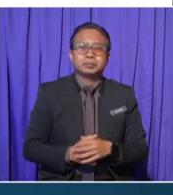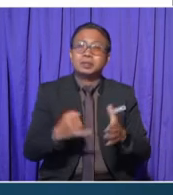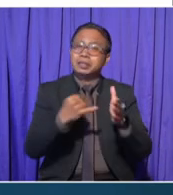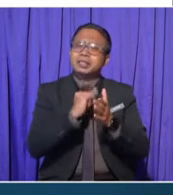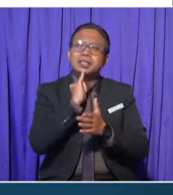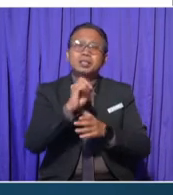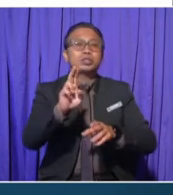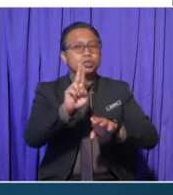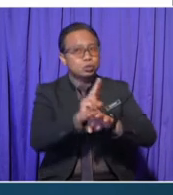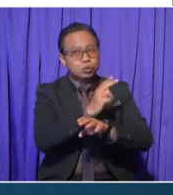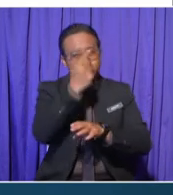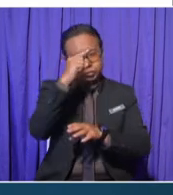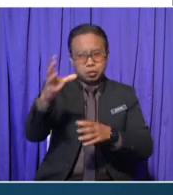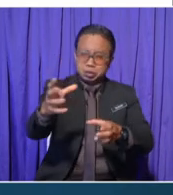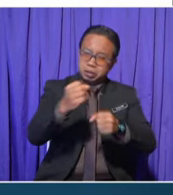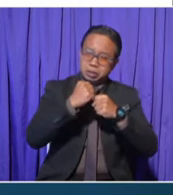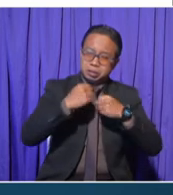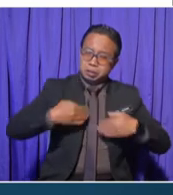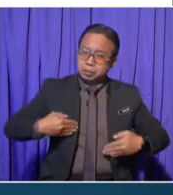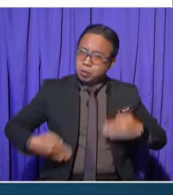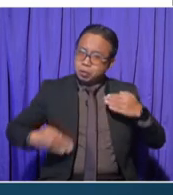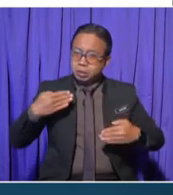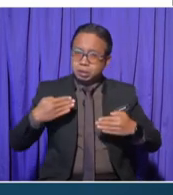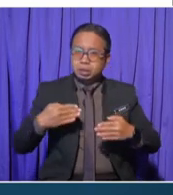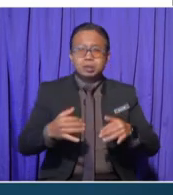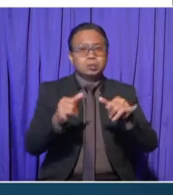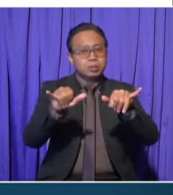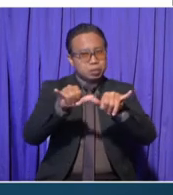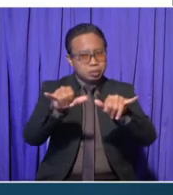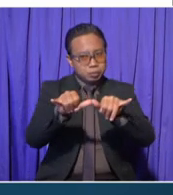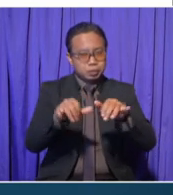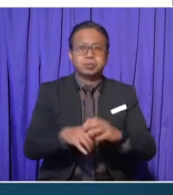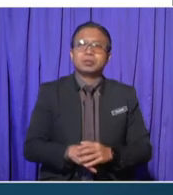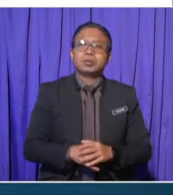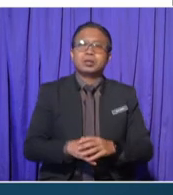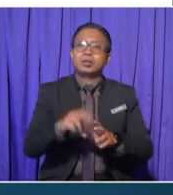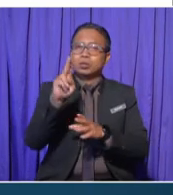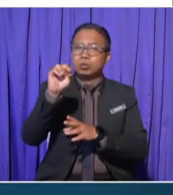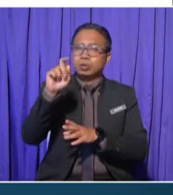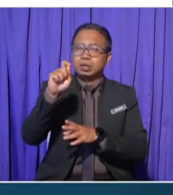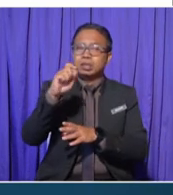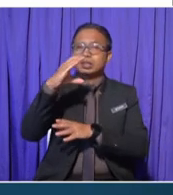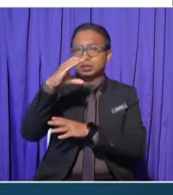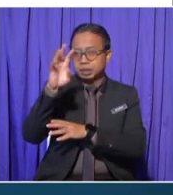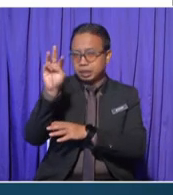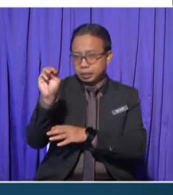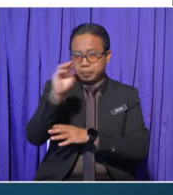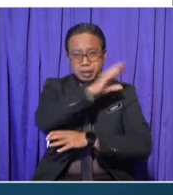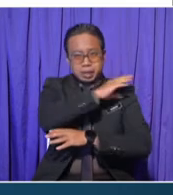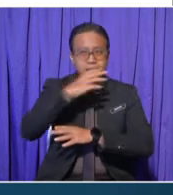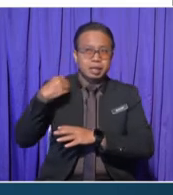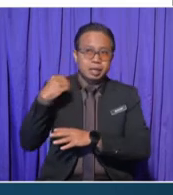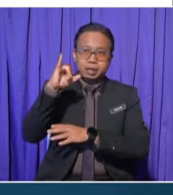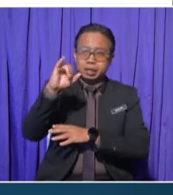It is used for taking body measurement. The unit is centimeter and